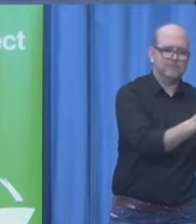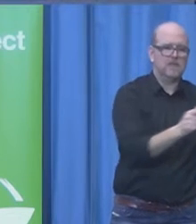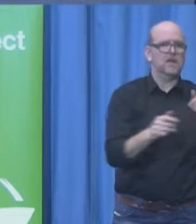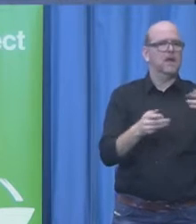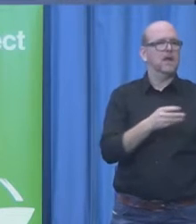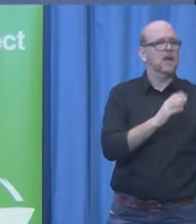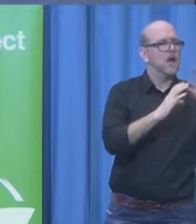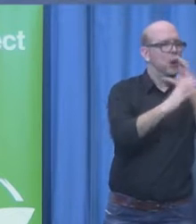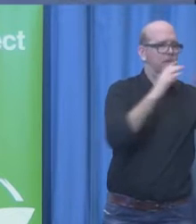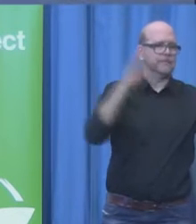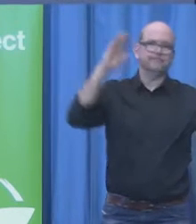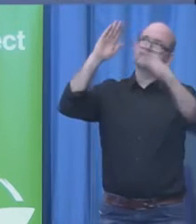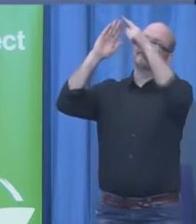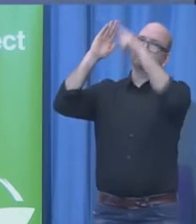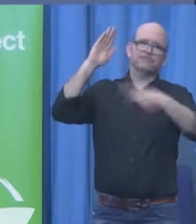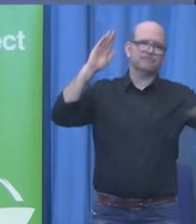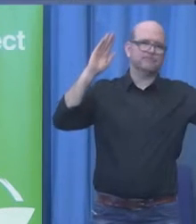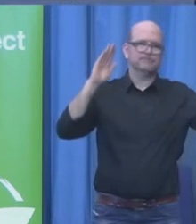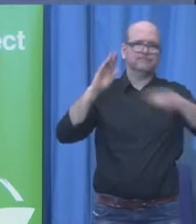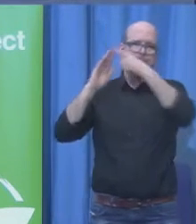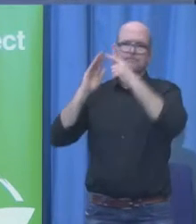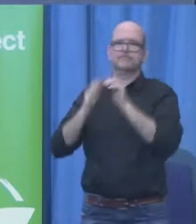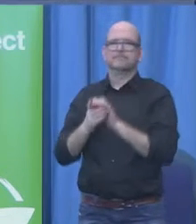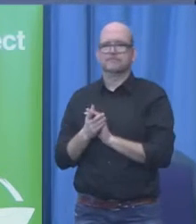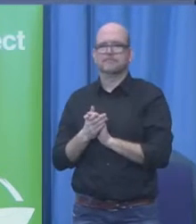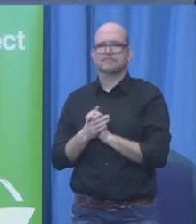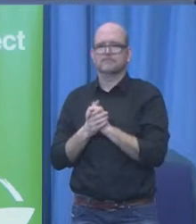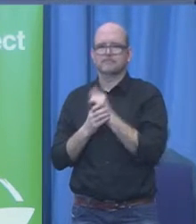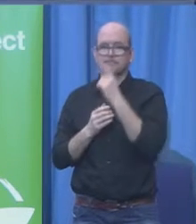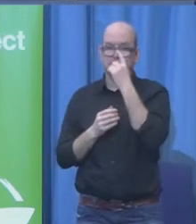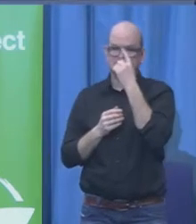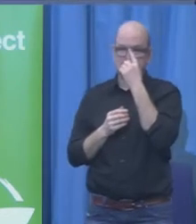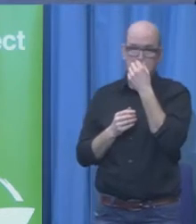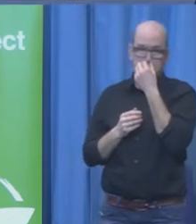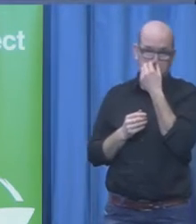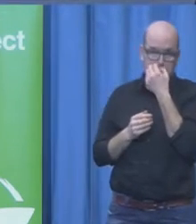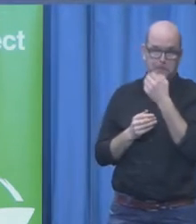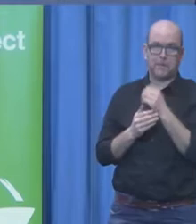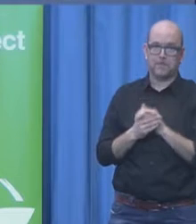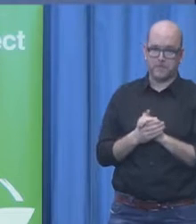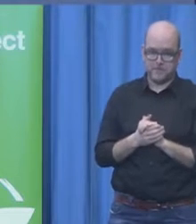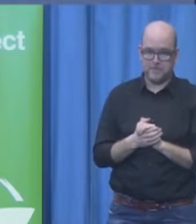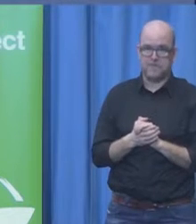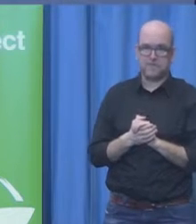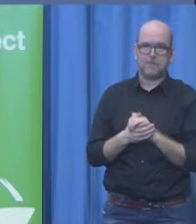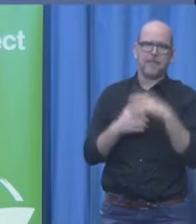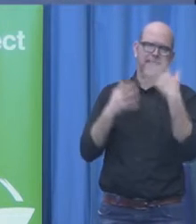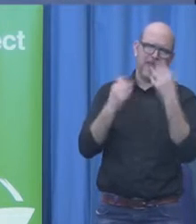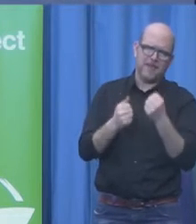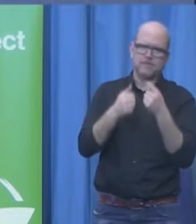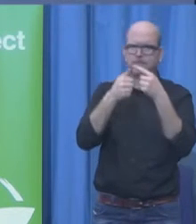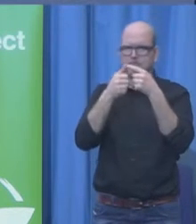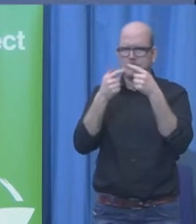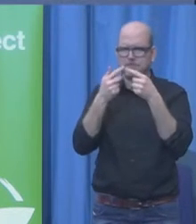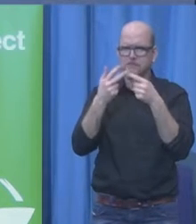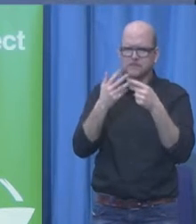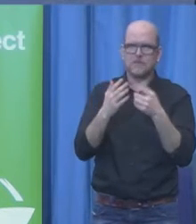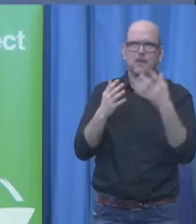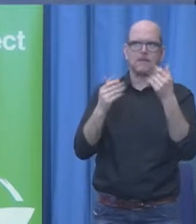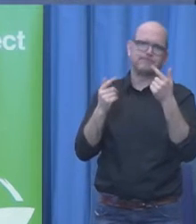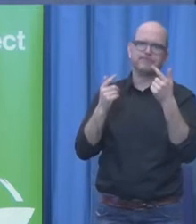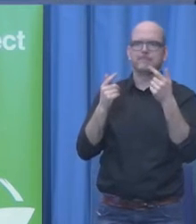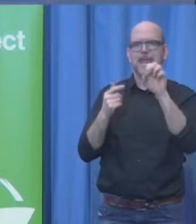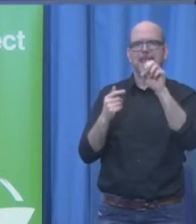elements, there has been a couple of court cases at European level about the definition of disability. What